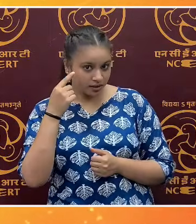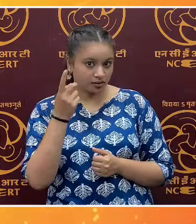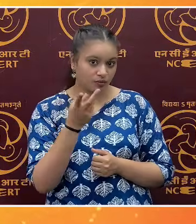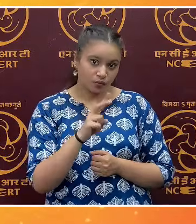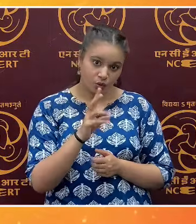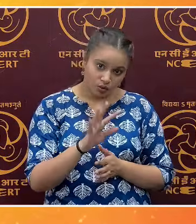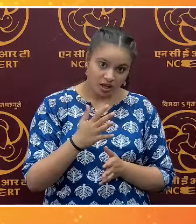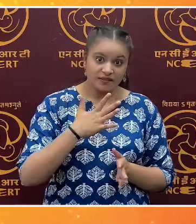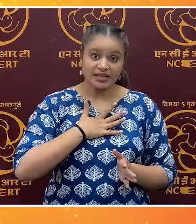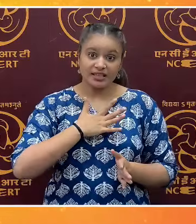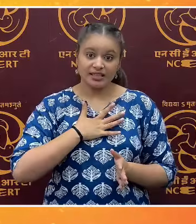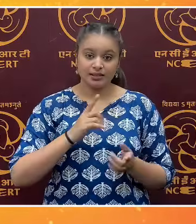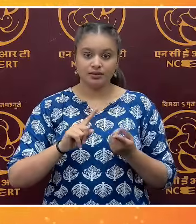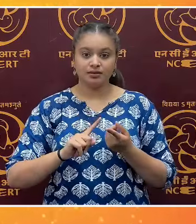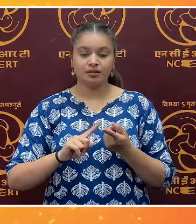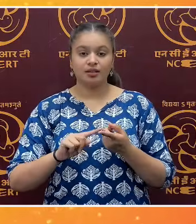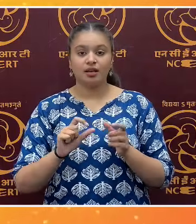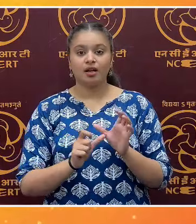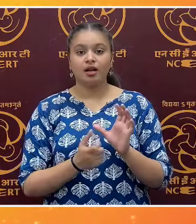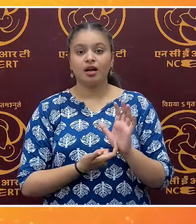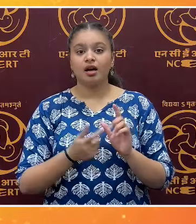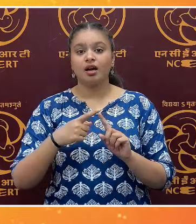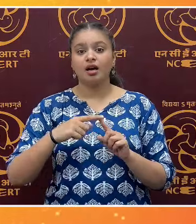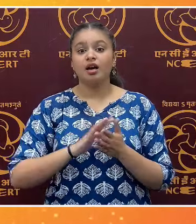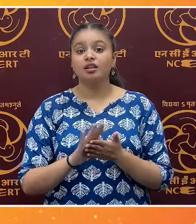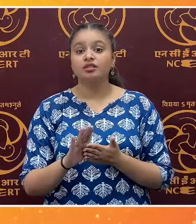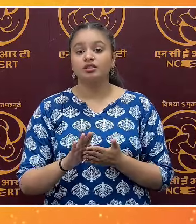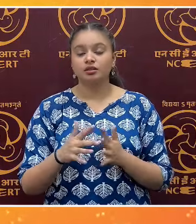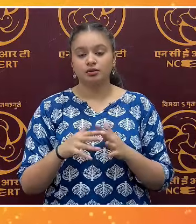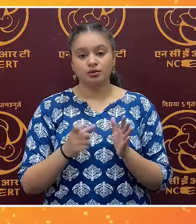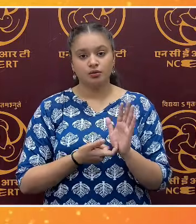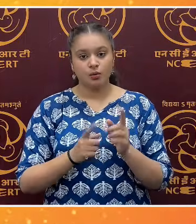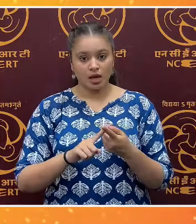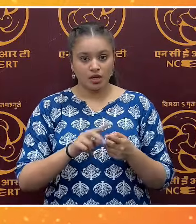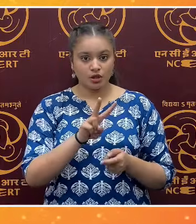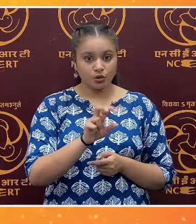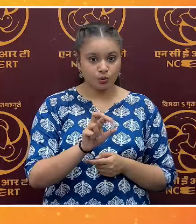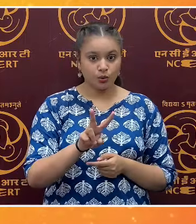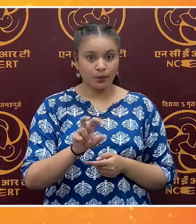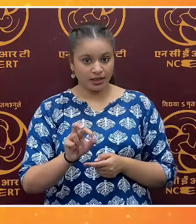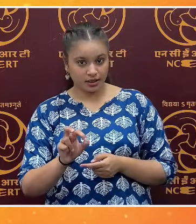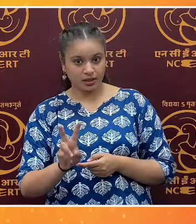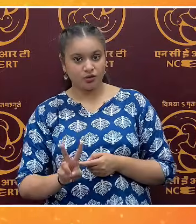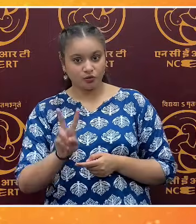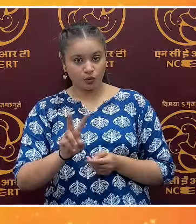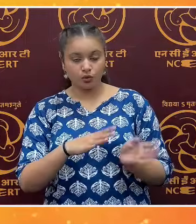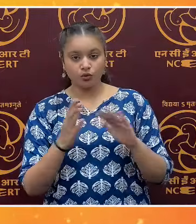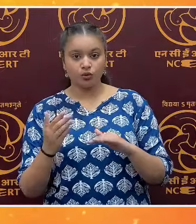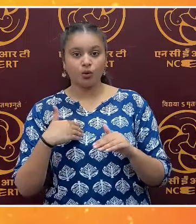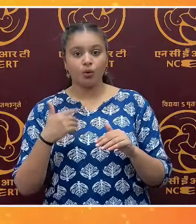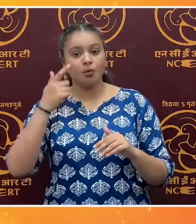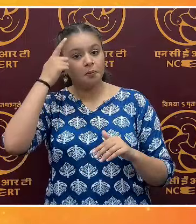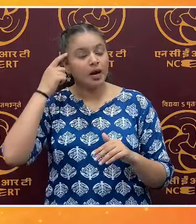and this from the live wire the 220 voltage is coming, and from the neutral wire it is a 0